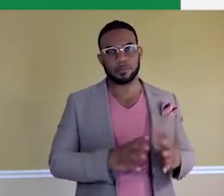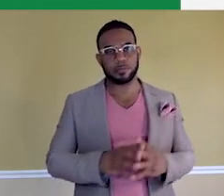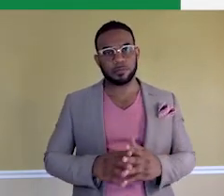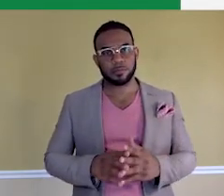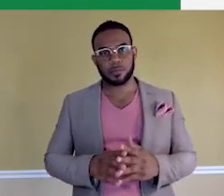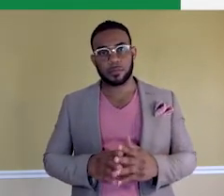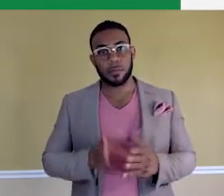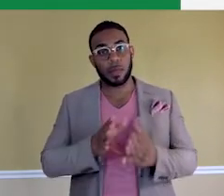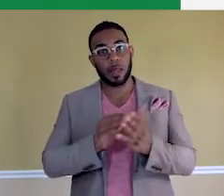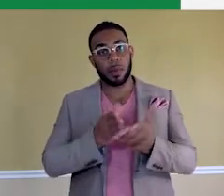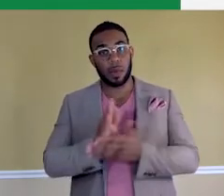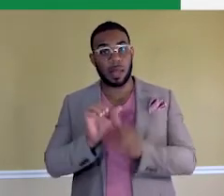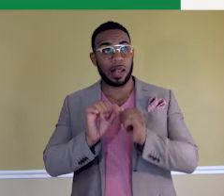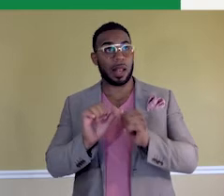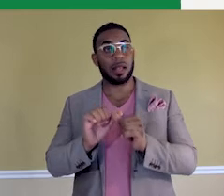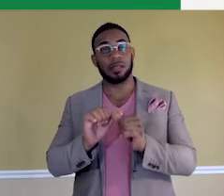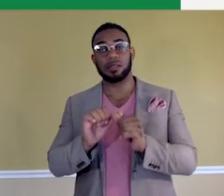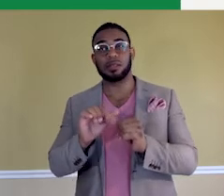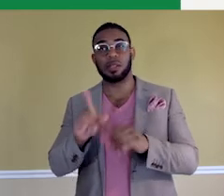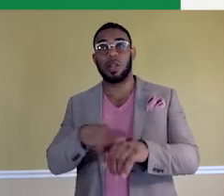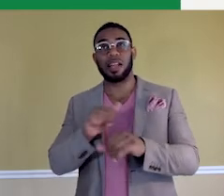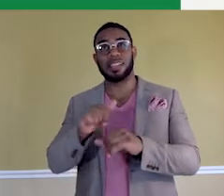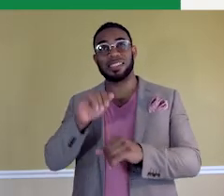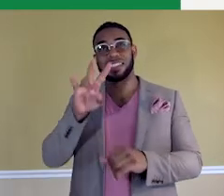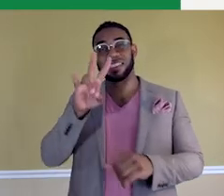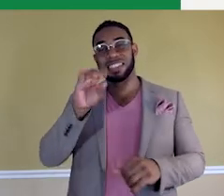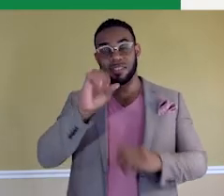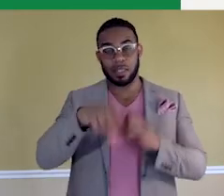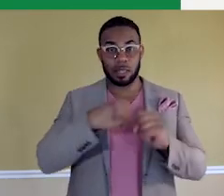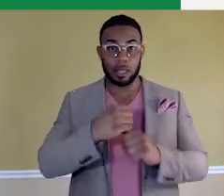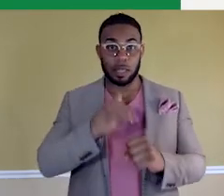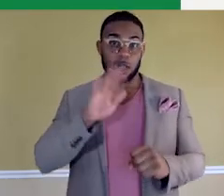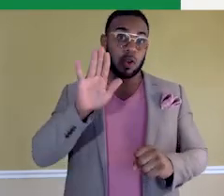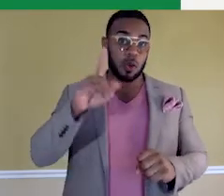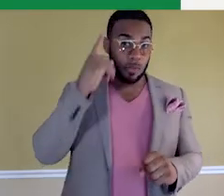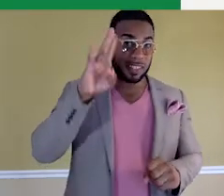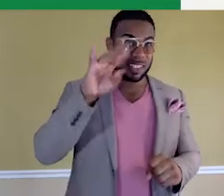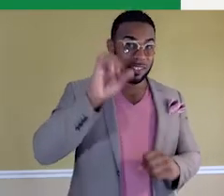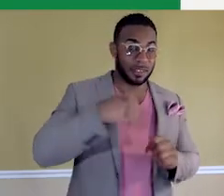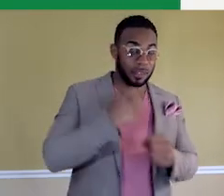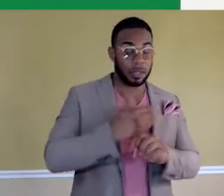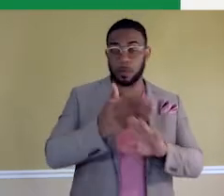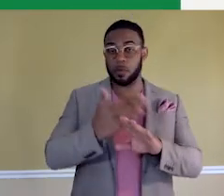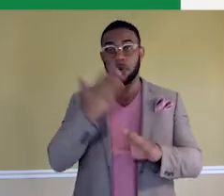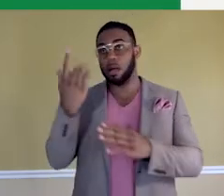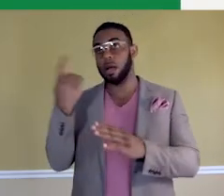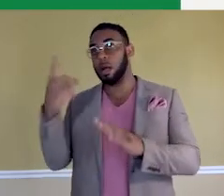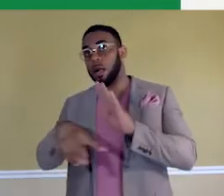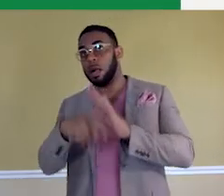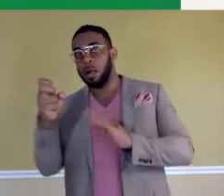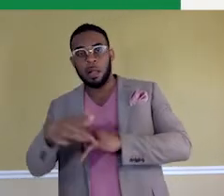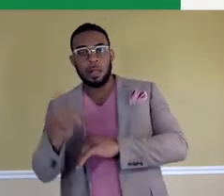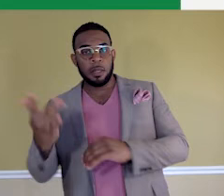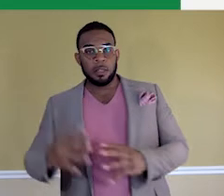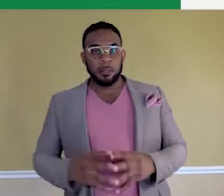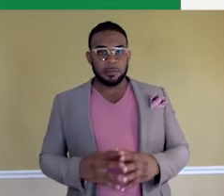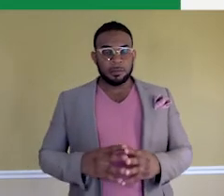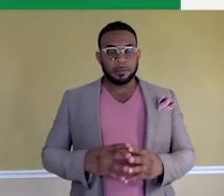rights, copyrights can last as long as 70 years. So it is yours for as long as 70 years before other people can use